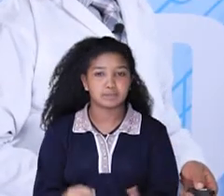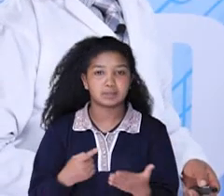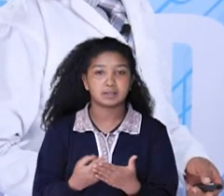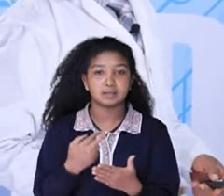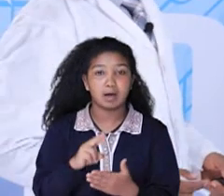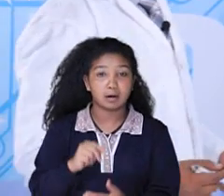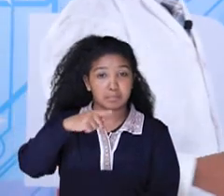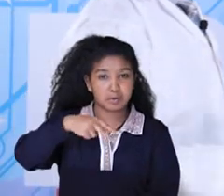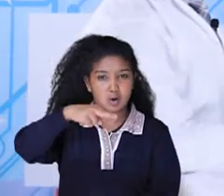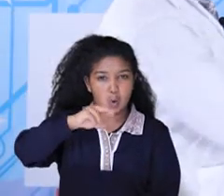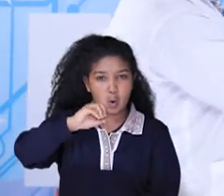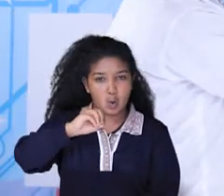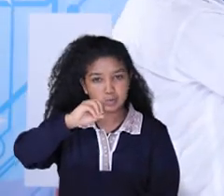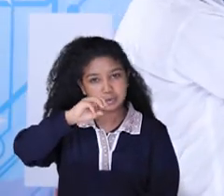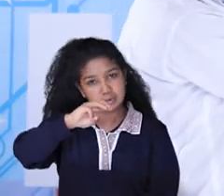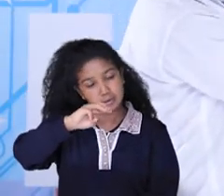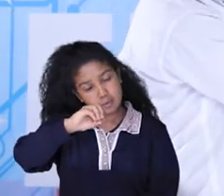are prosimians: